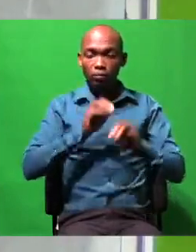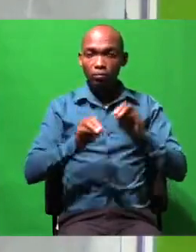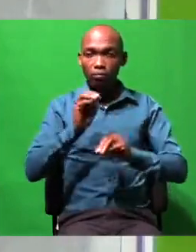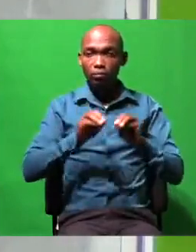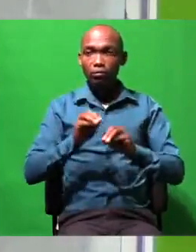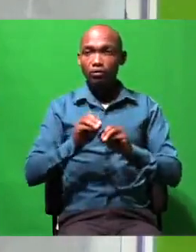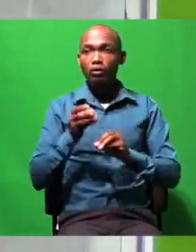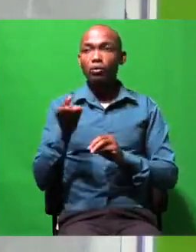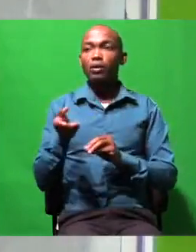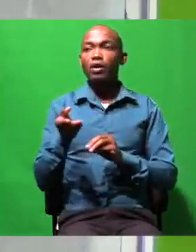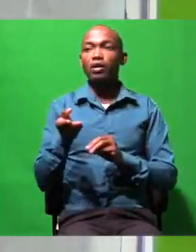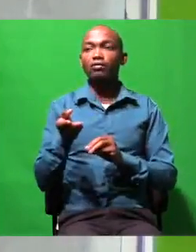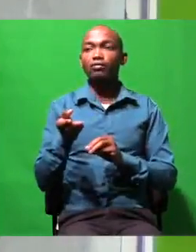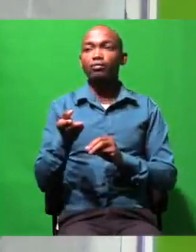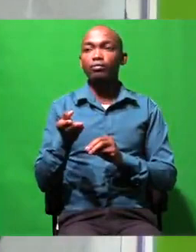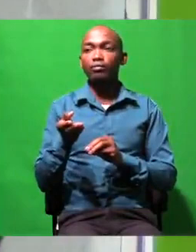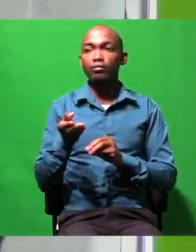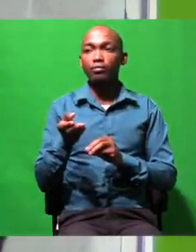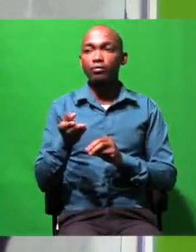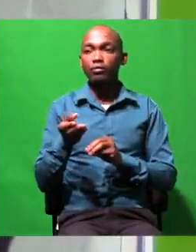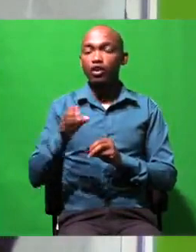we have soil chemistry,